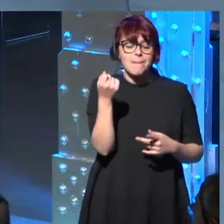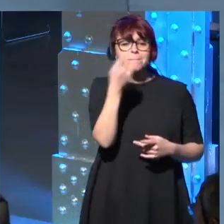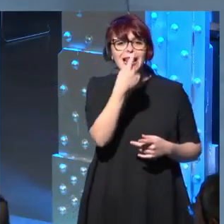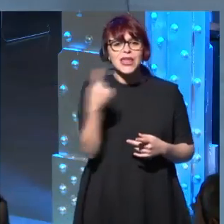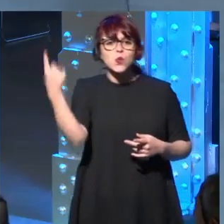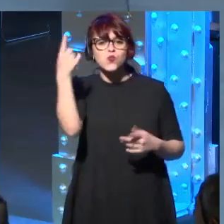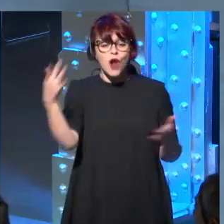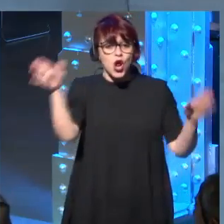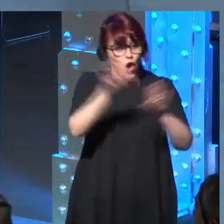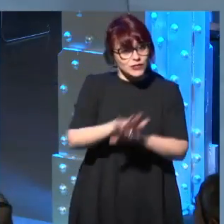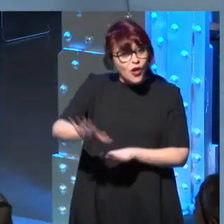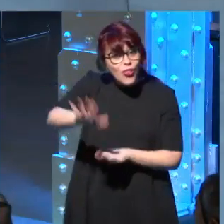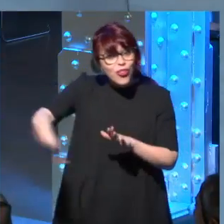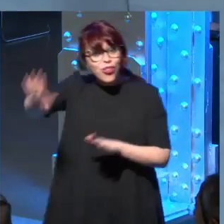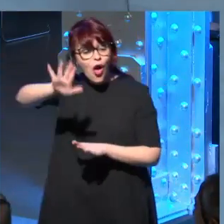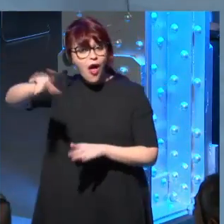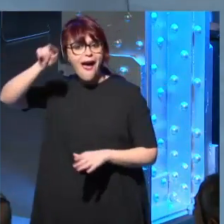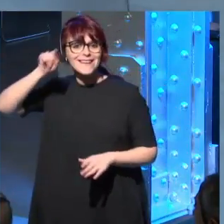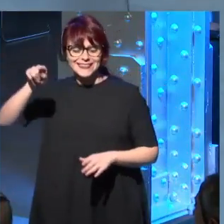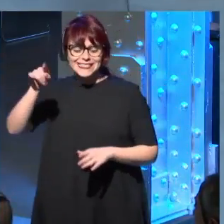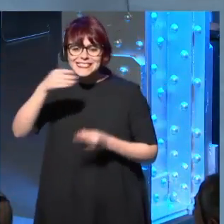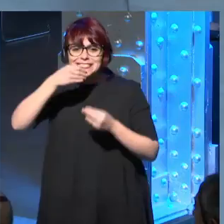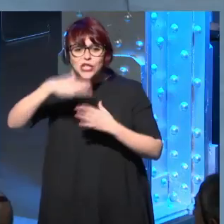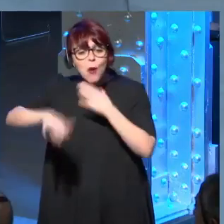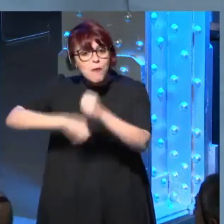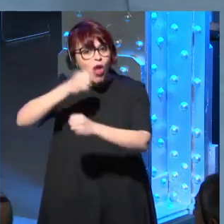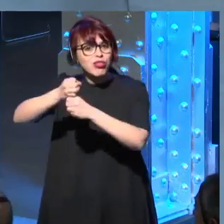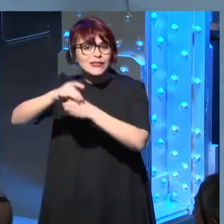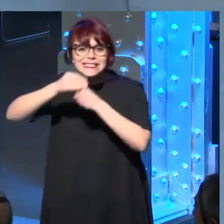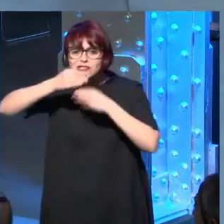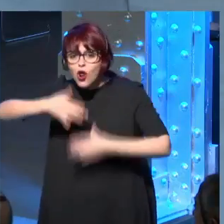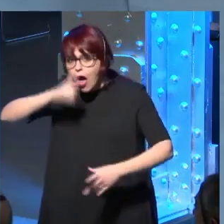up of wells and old stories.